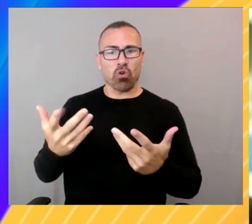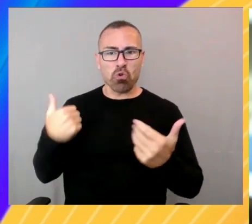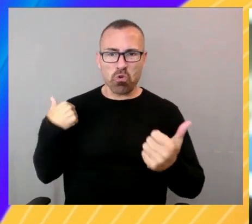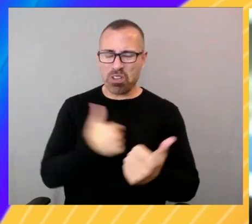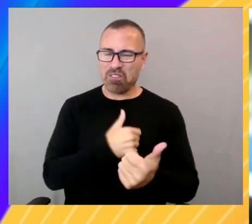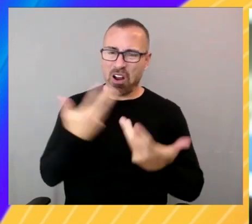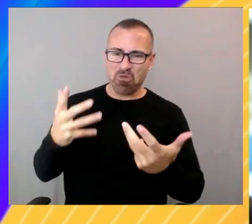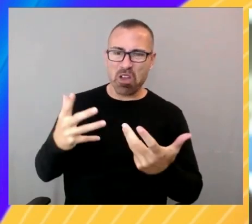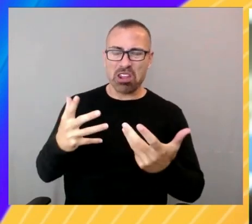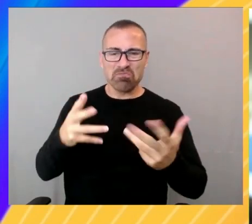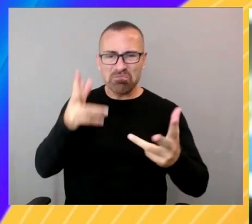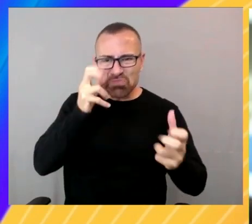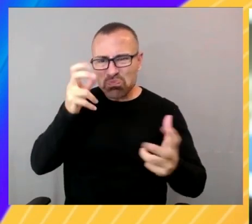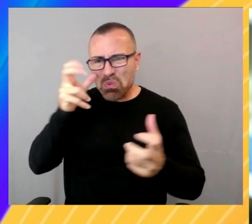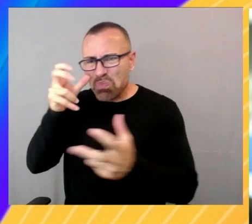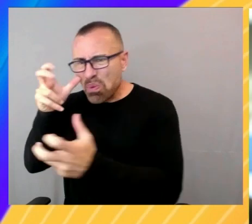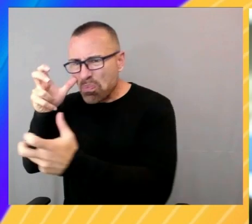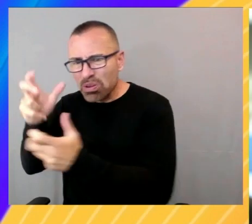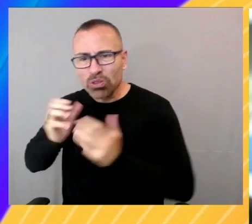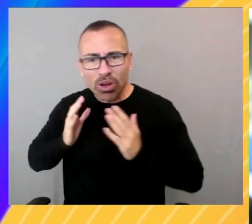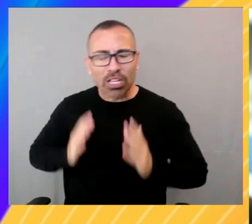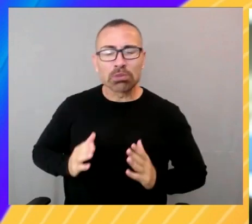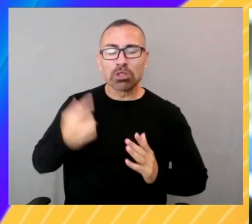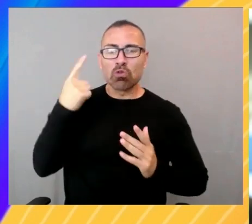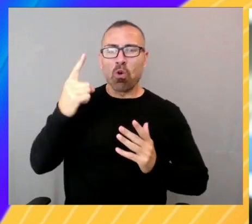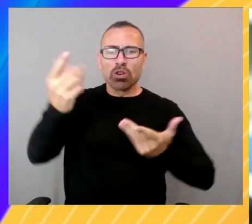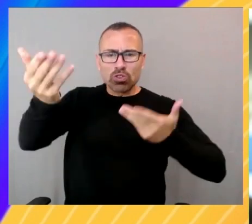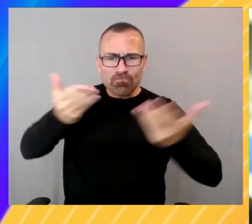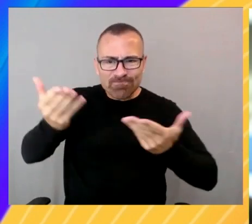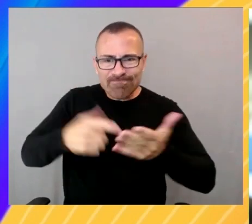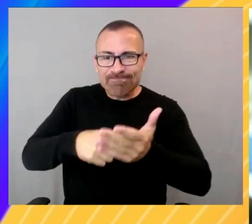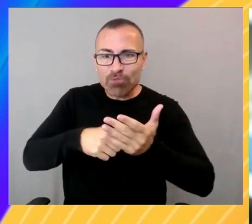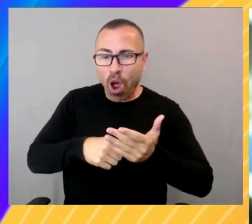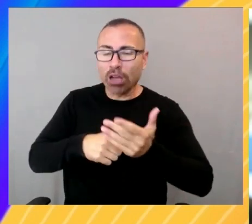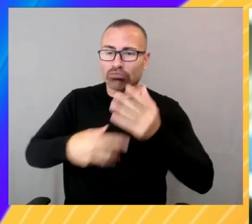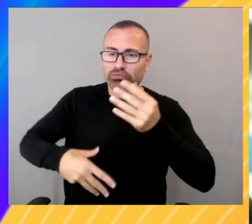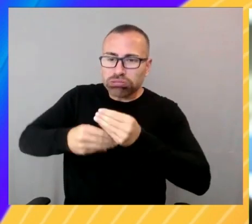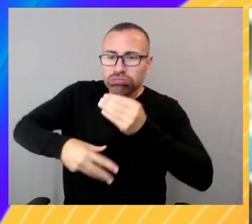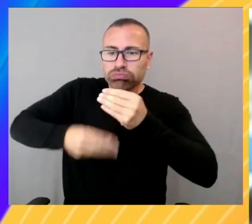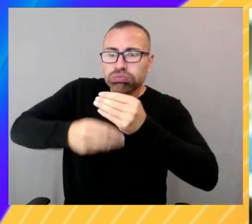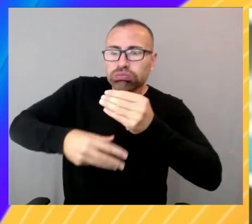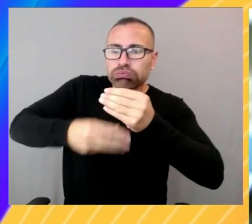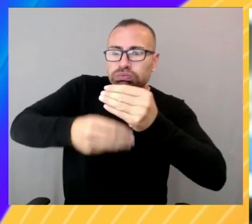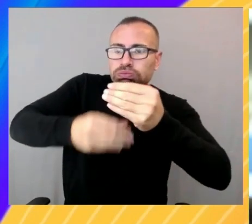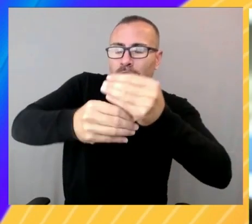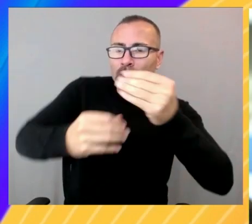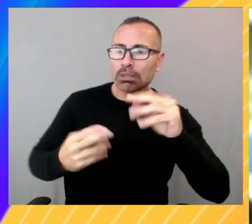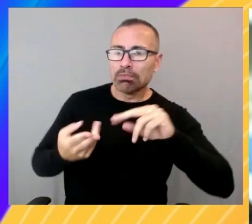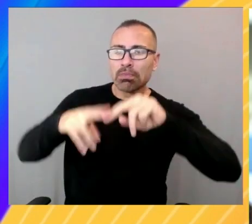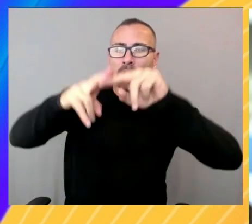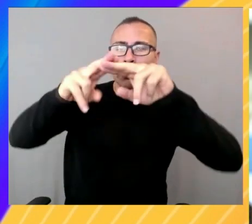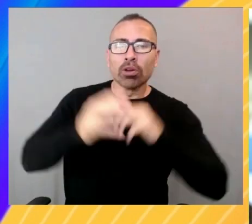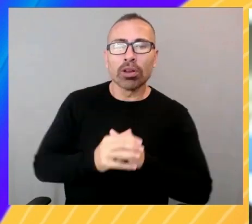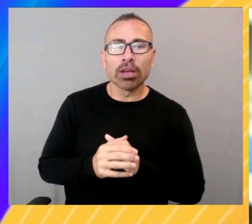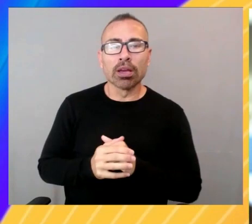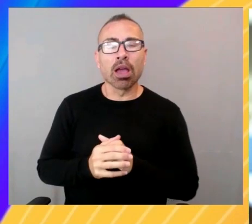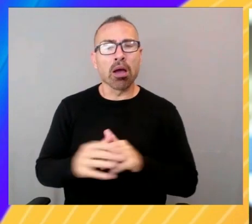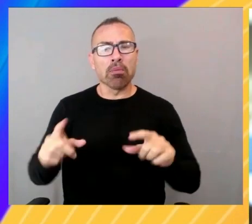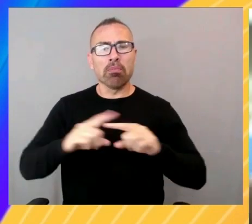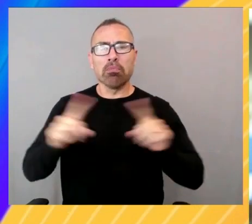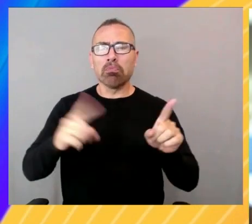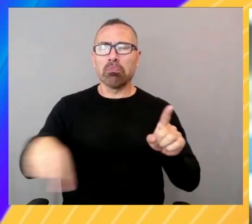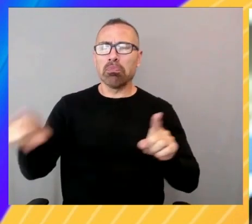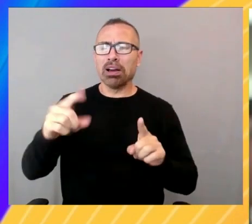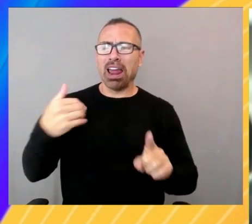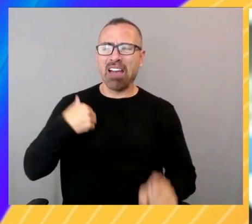legs of the stool that we mentioned earlier. But especially in the services, having the experience of other government organizations